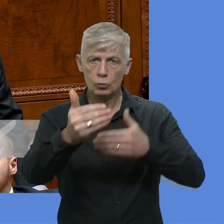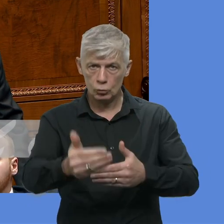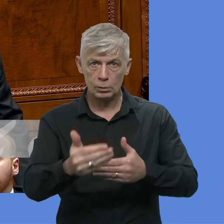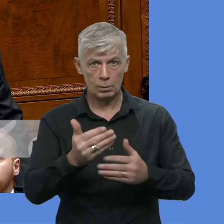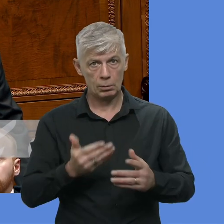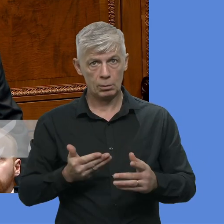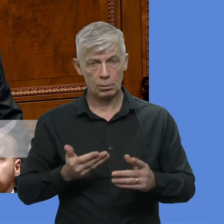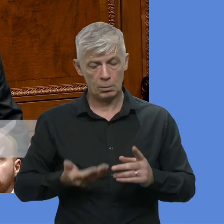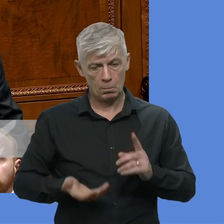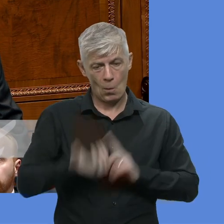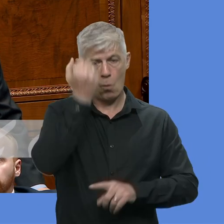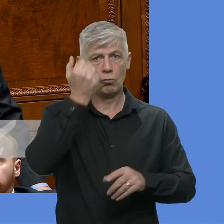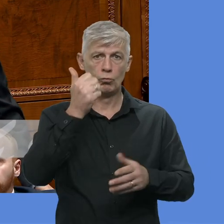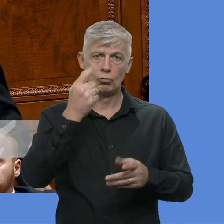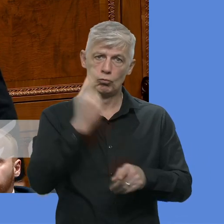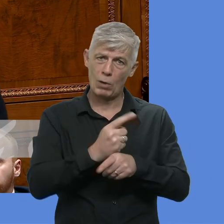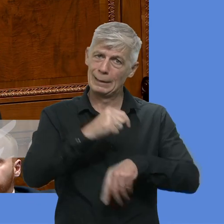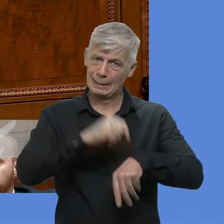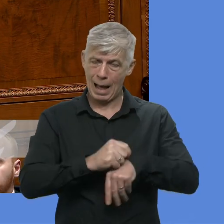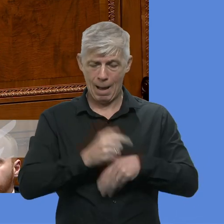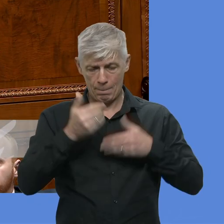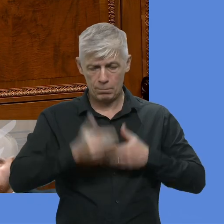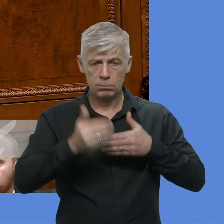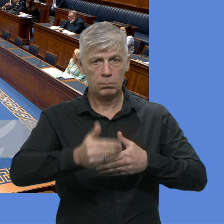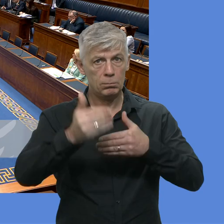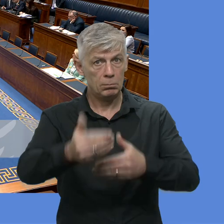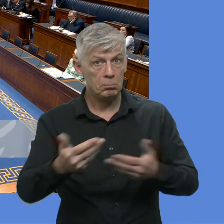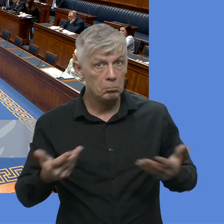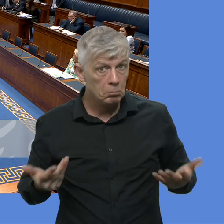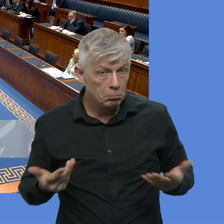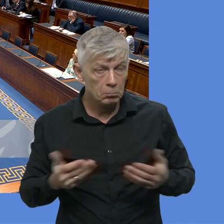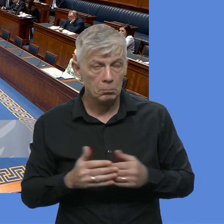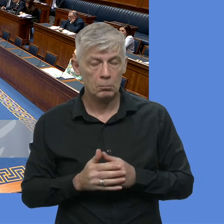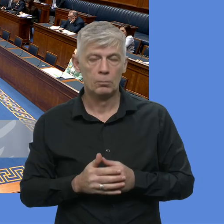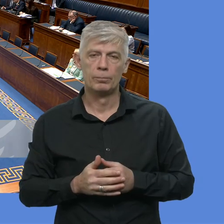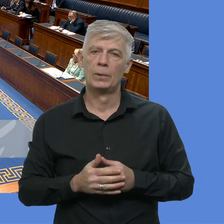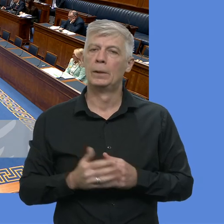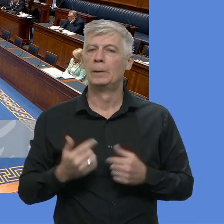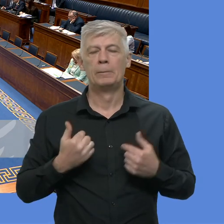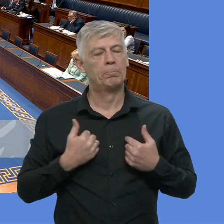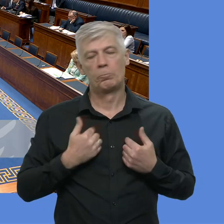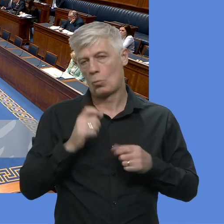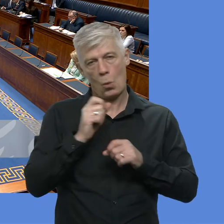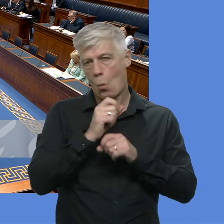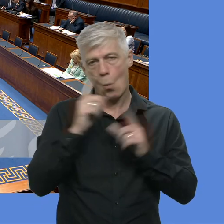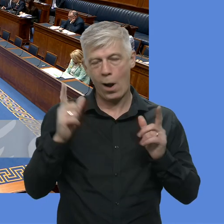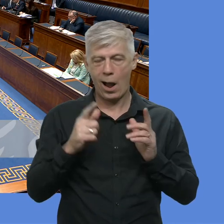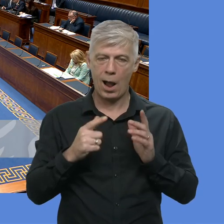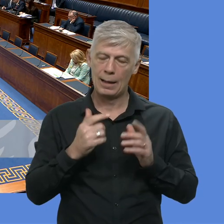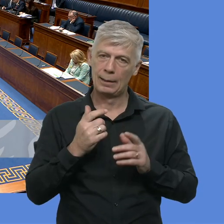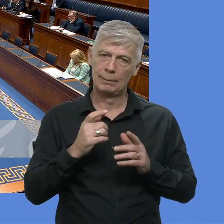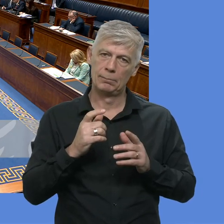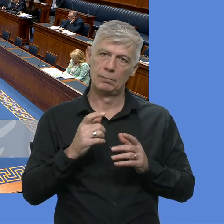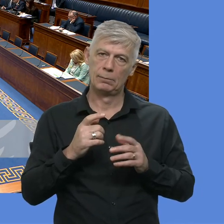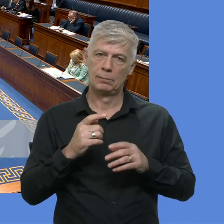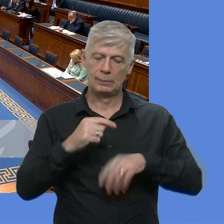actually completed on time? Sir. I'm not aware of any hard and fast dates that have been put in